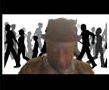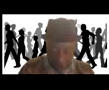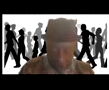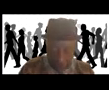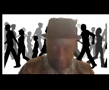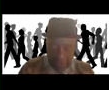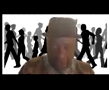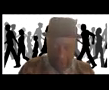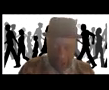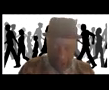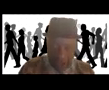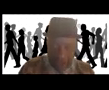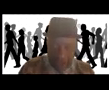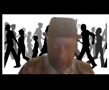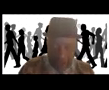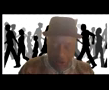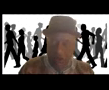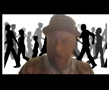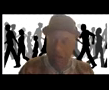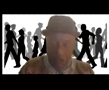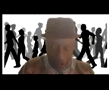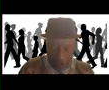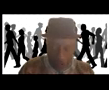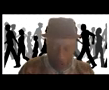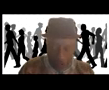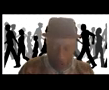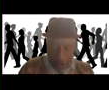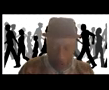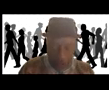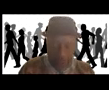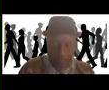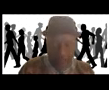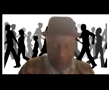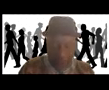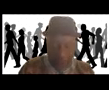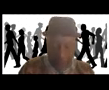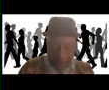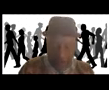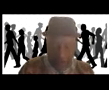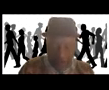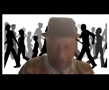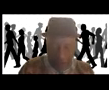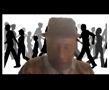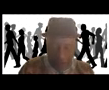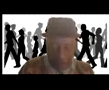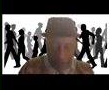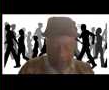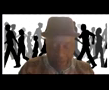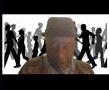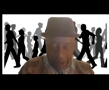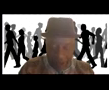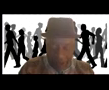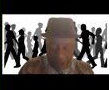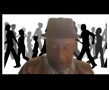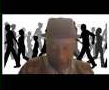and individuals. ActiTrans learned during the listening tour that Black and Brown communities have